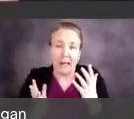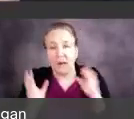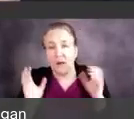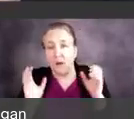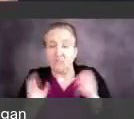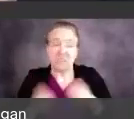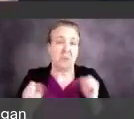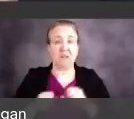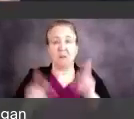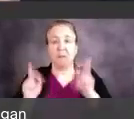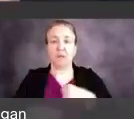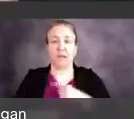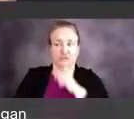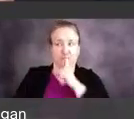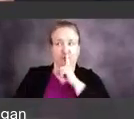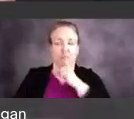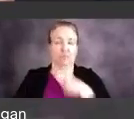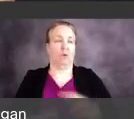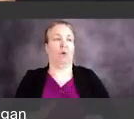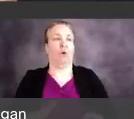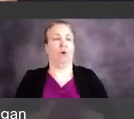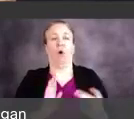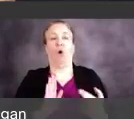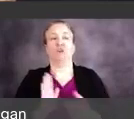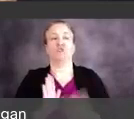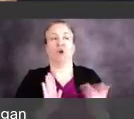in. Okay. And